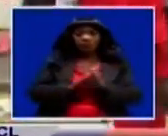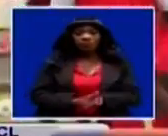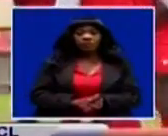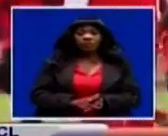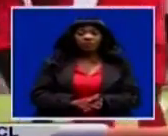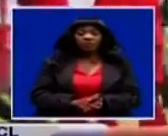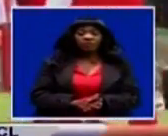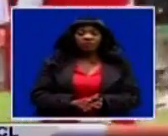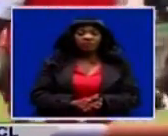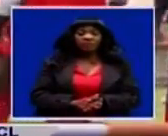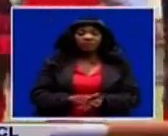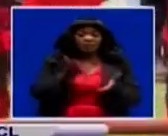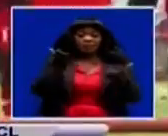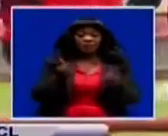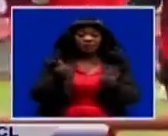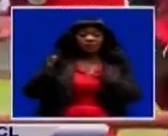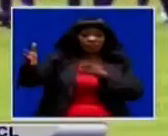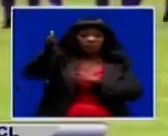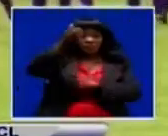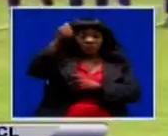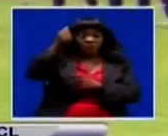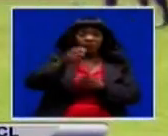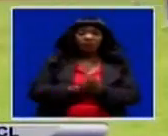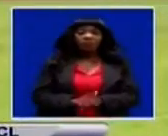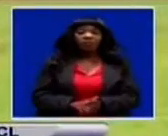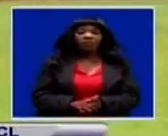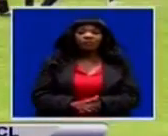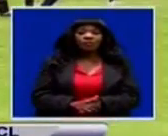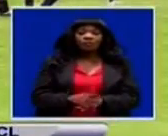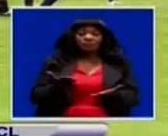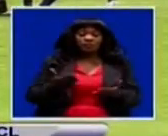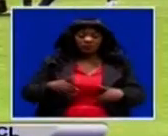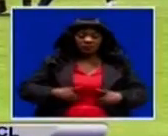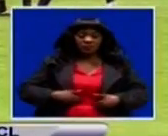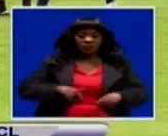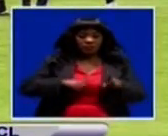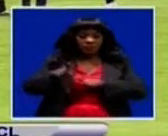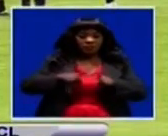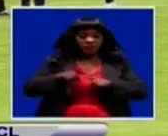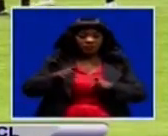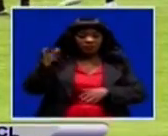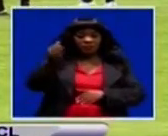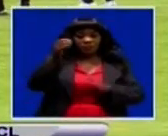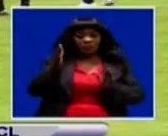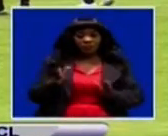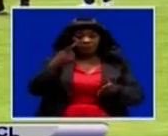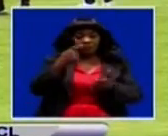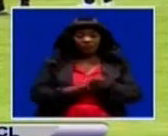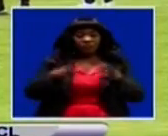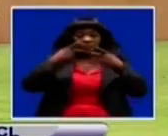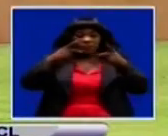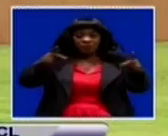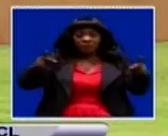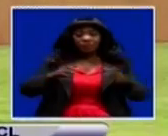Ndola-based side after winning their previous encounter. As for the league champions, a new chapter is what they want to start with against the Kitwe